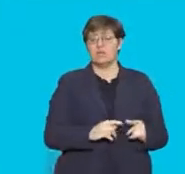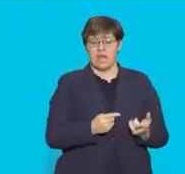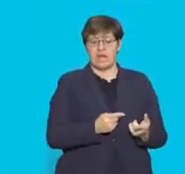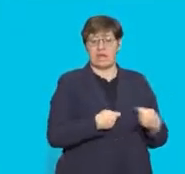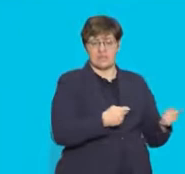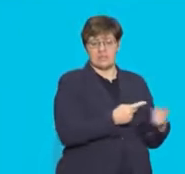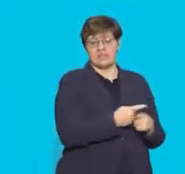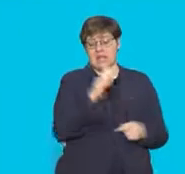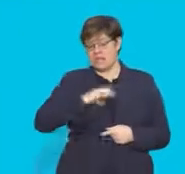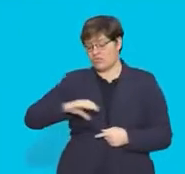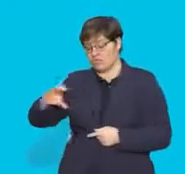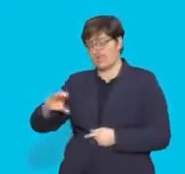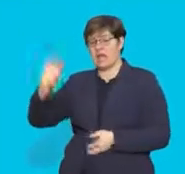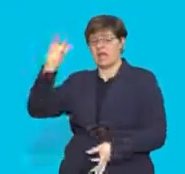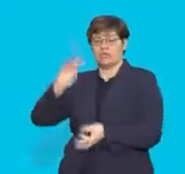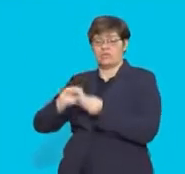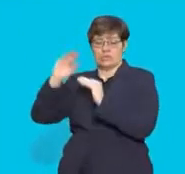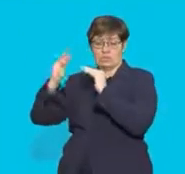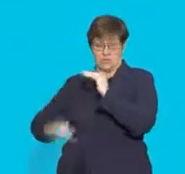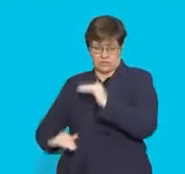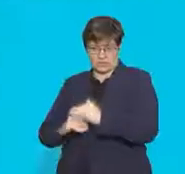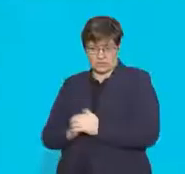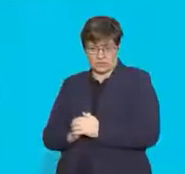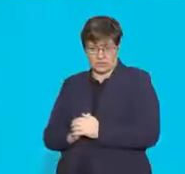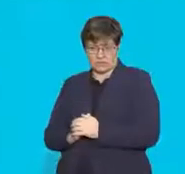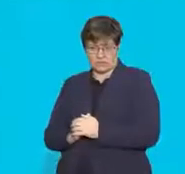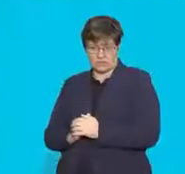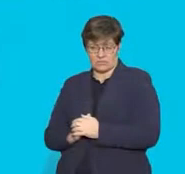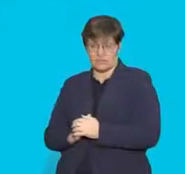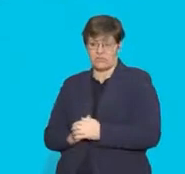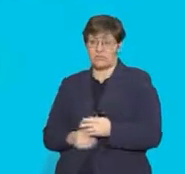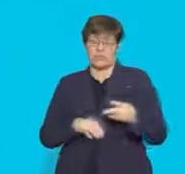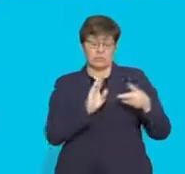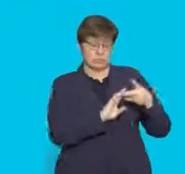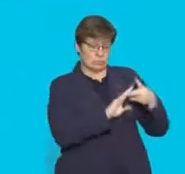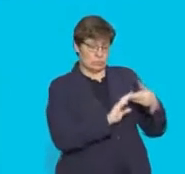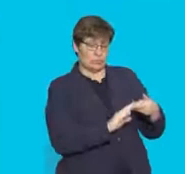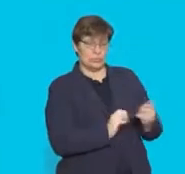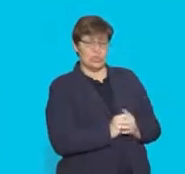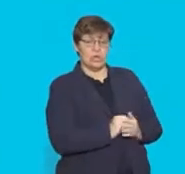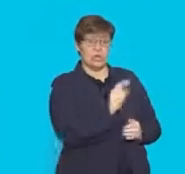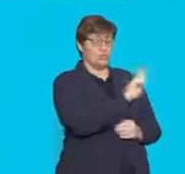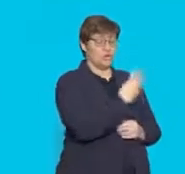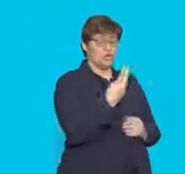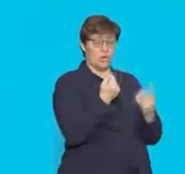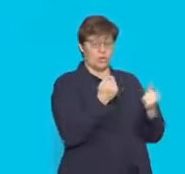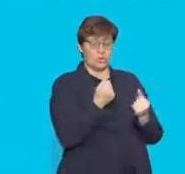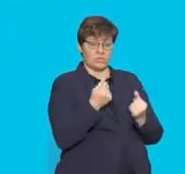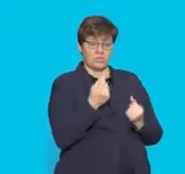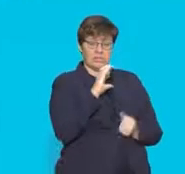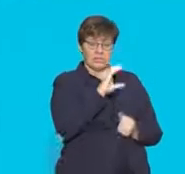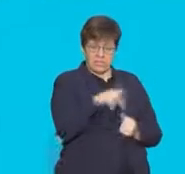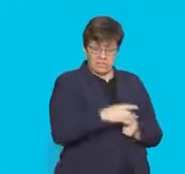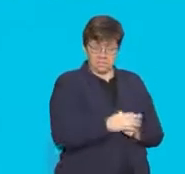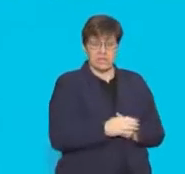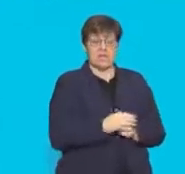expense, credit accumulated depreciation, your negative asset. Number two, transfer the cost price, debit